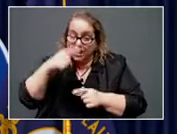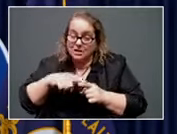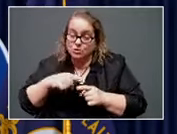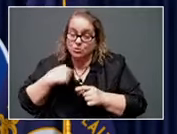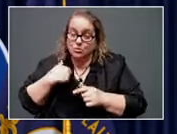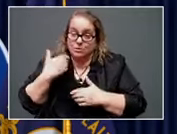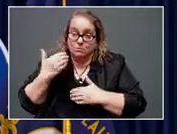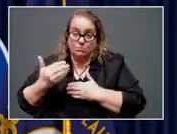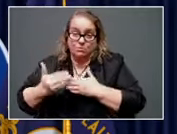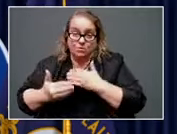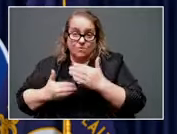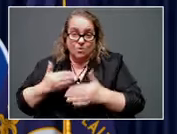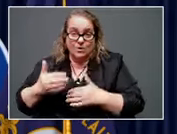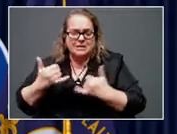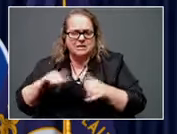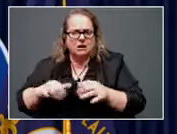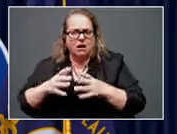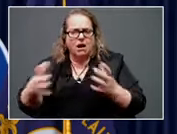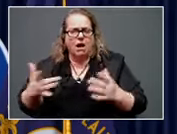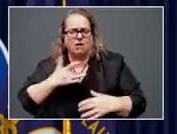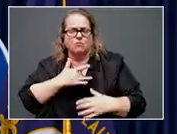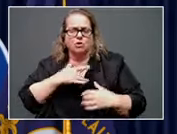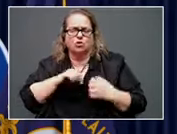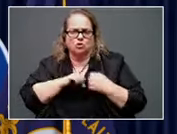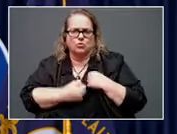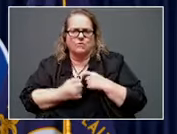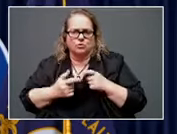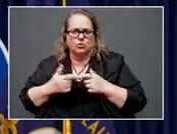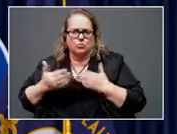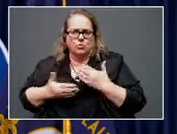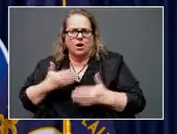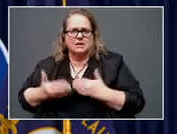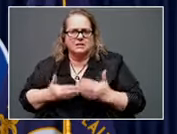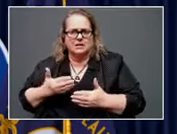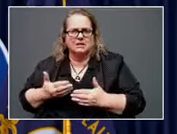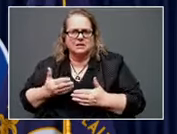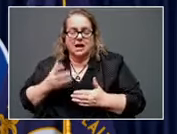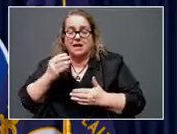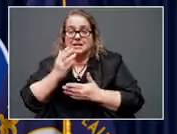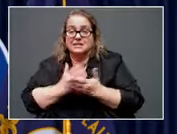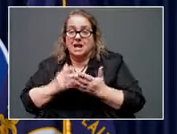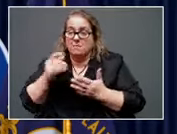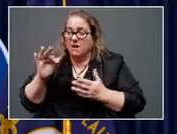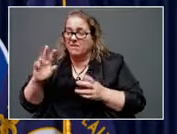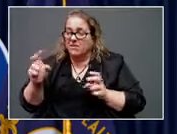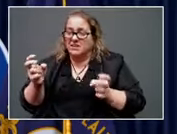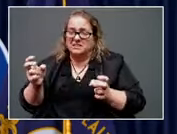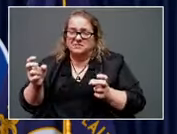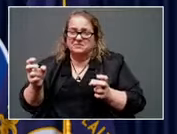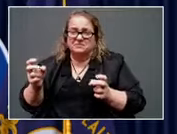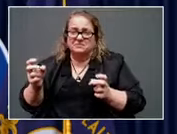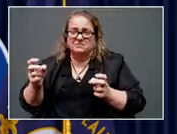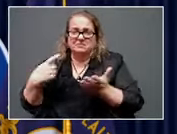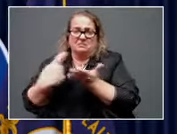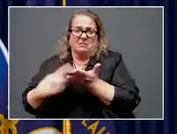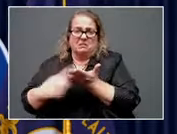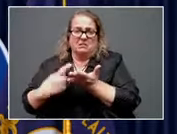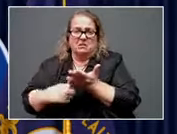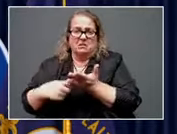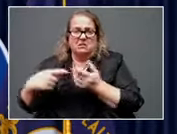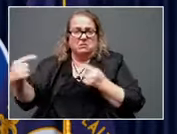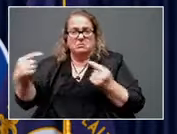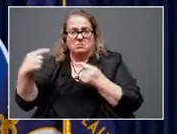a ton of grief to process. And I even think that some of the noise that's out there is really the processing of grief. You think about the stages of